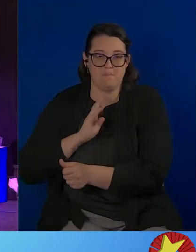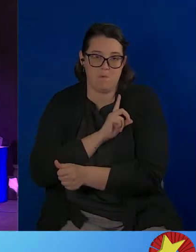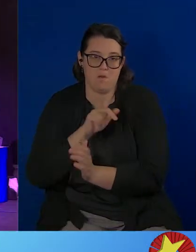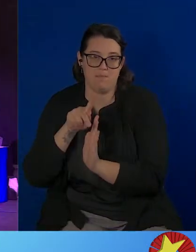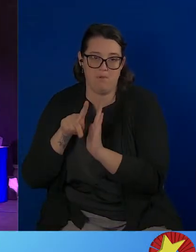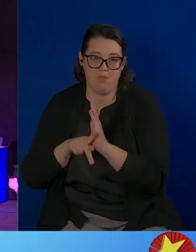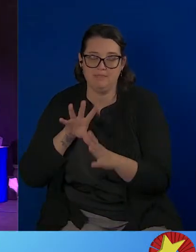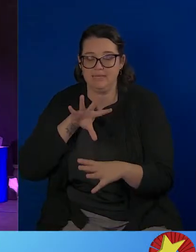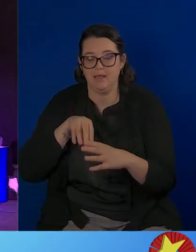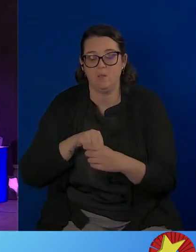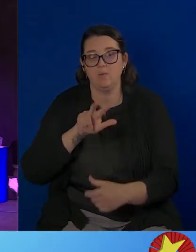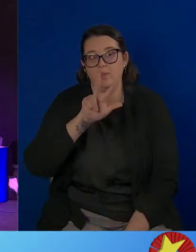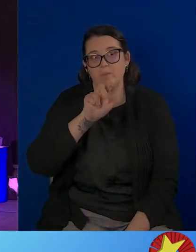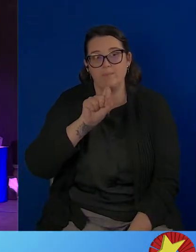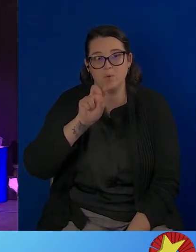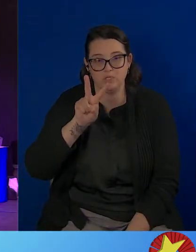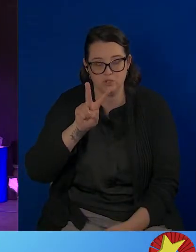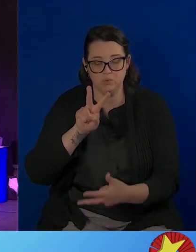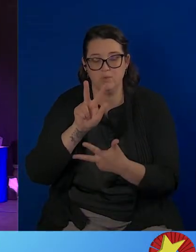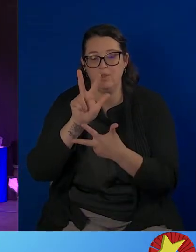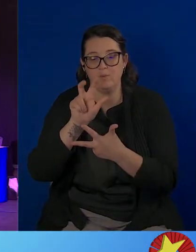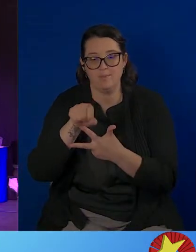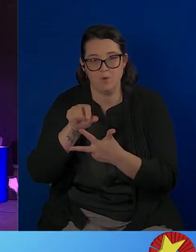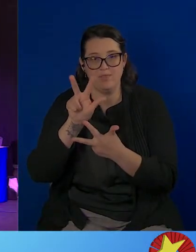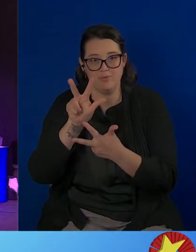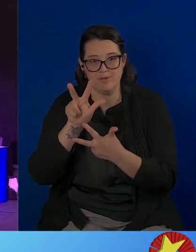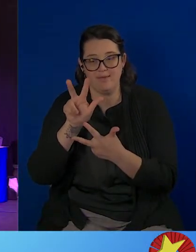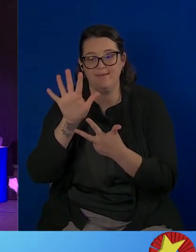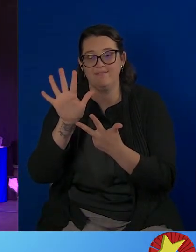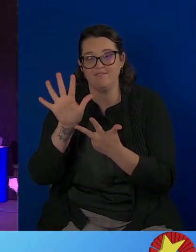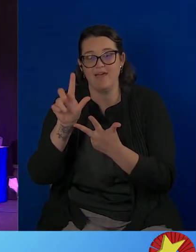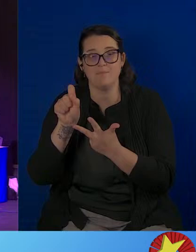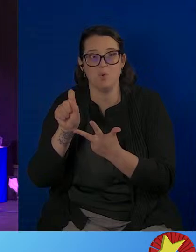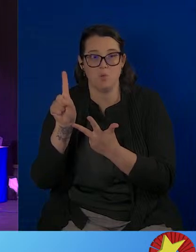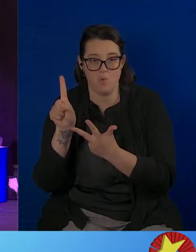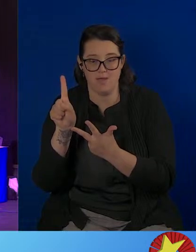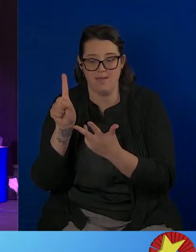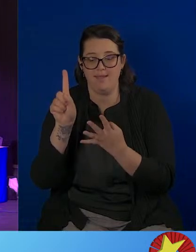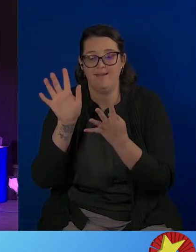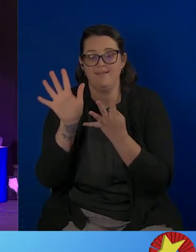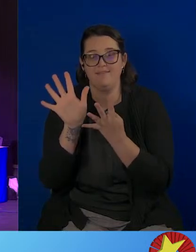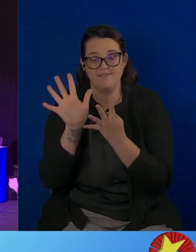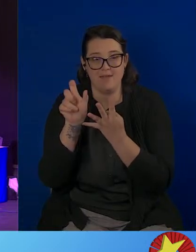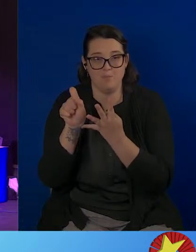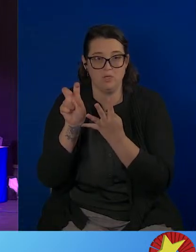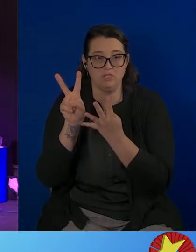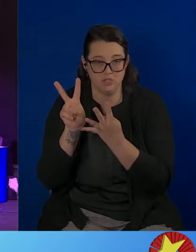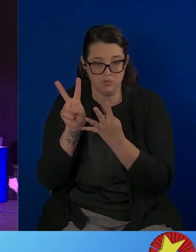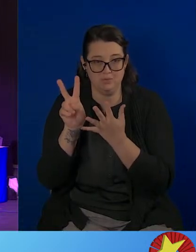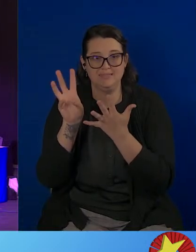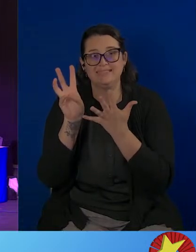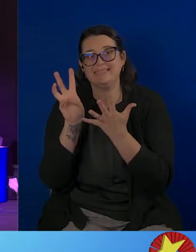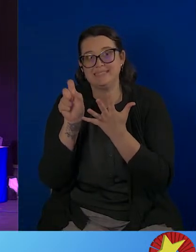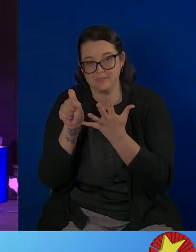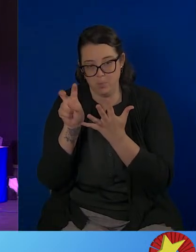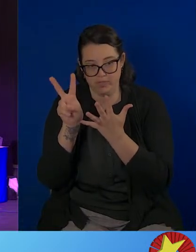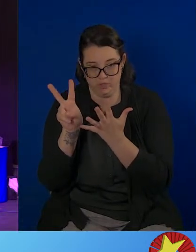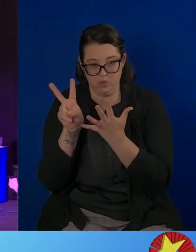items 3.2, 3.3, 5.1, 5.2,